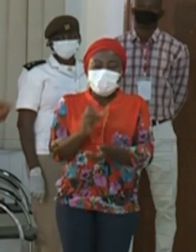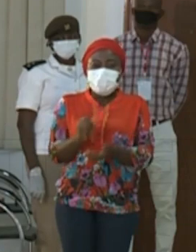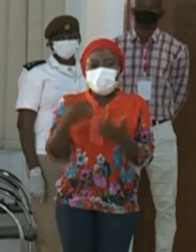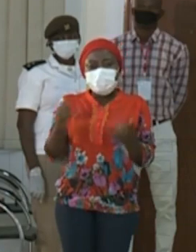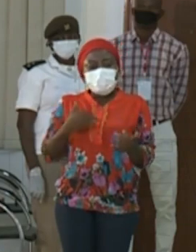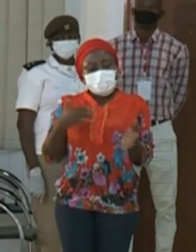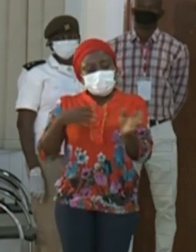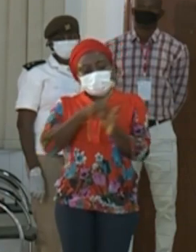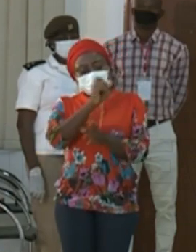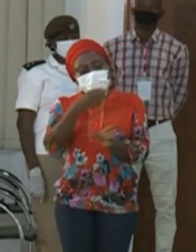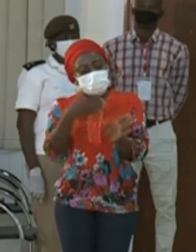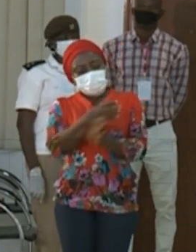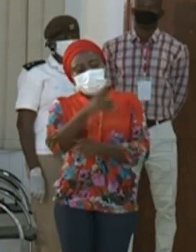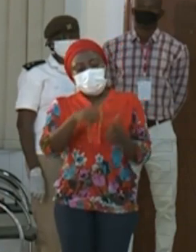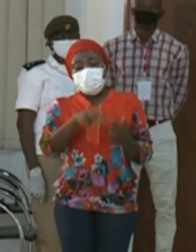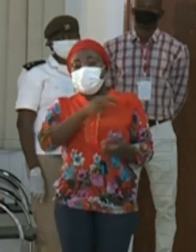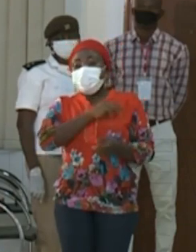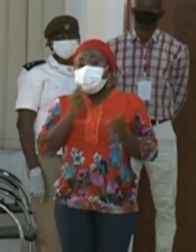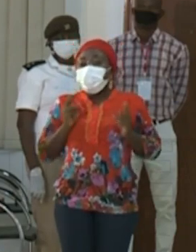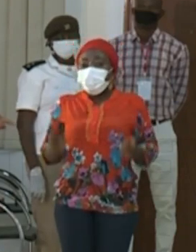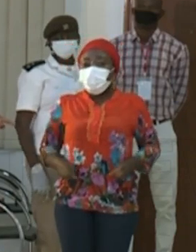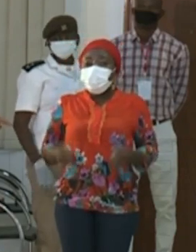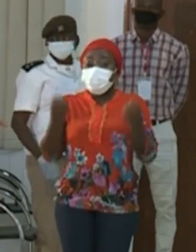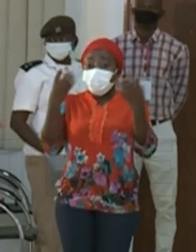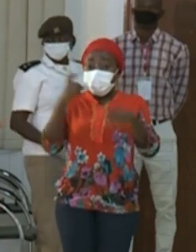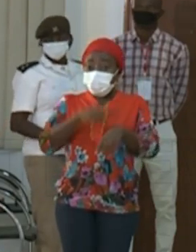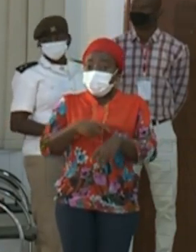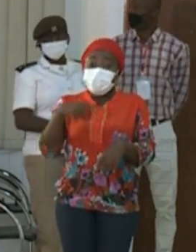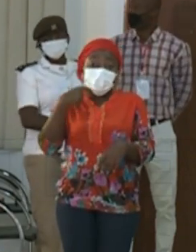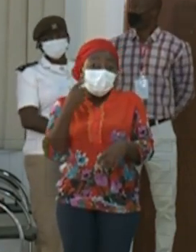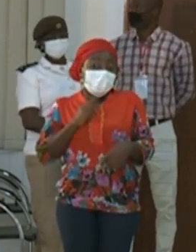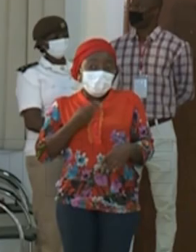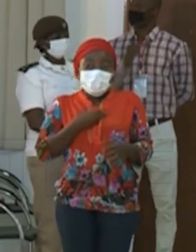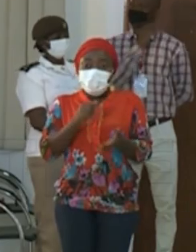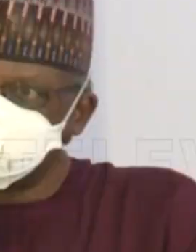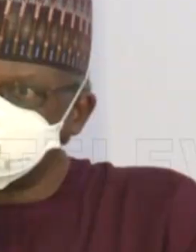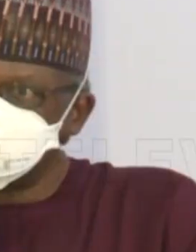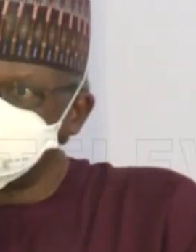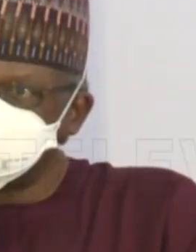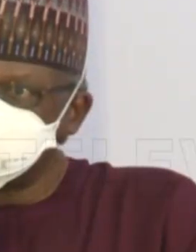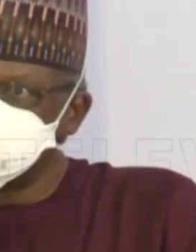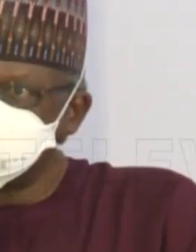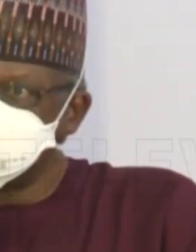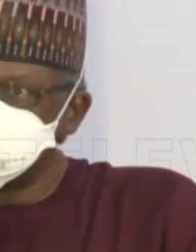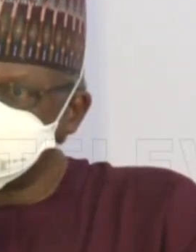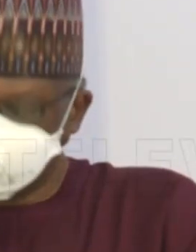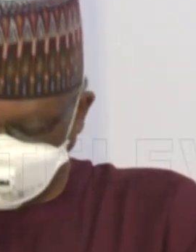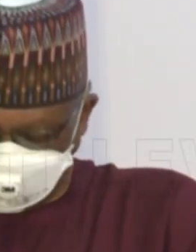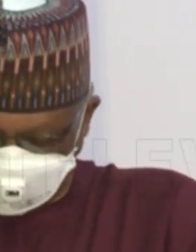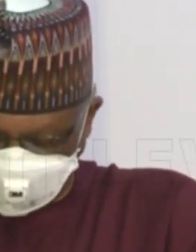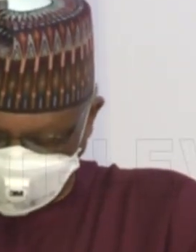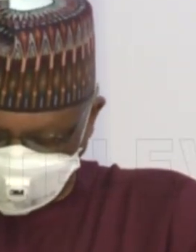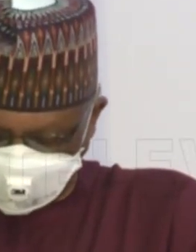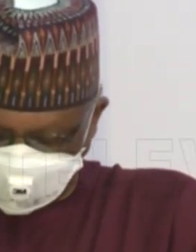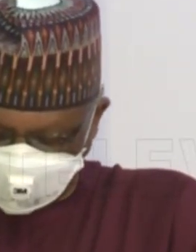have a question for the Minister of Health. Well, several times, sir, you have told us on this platform that we have enough personal protective equipment for